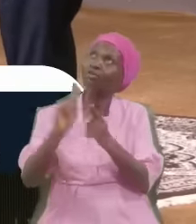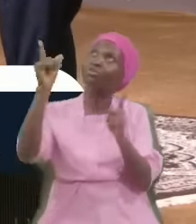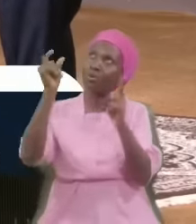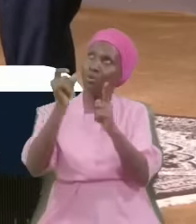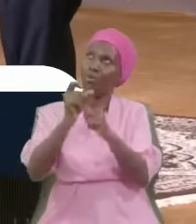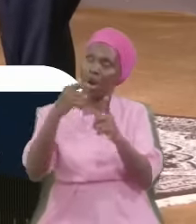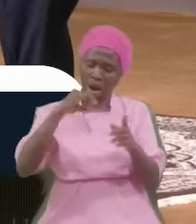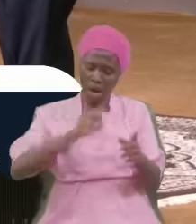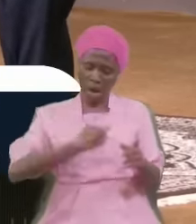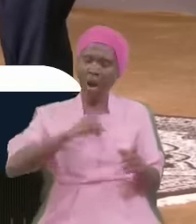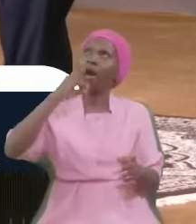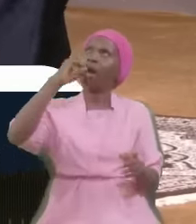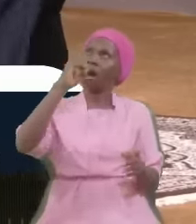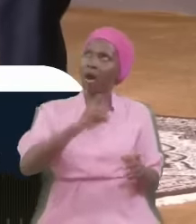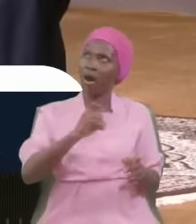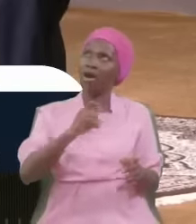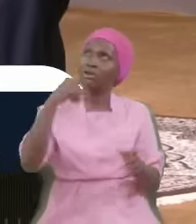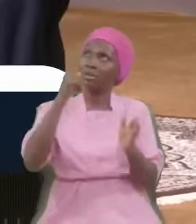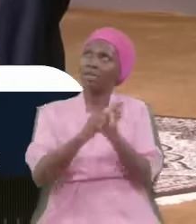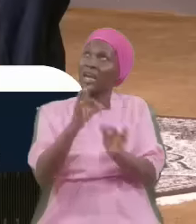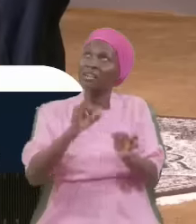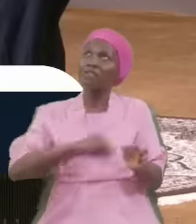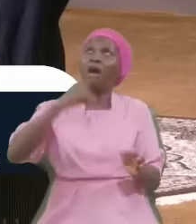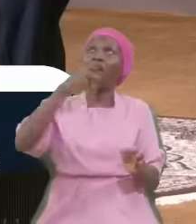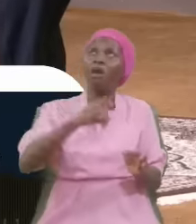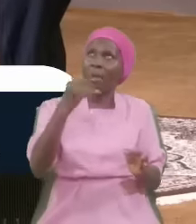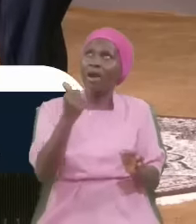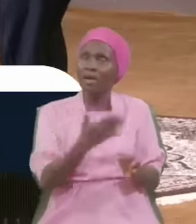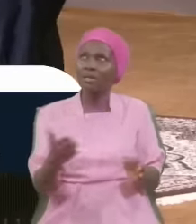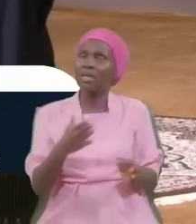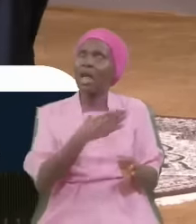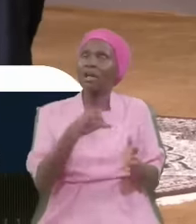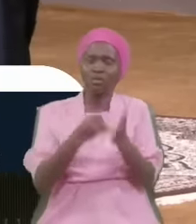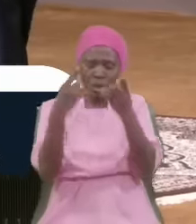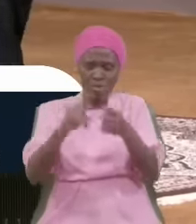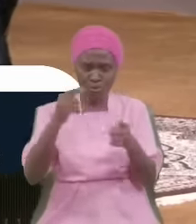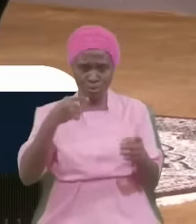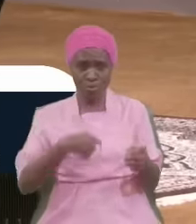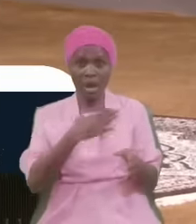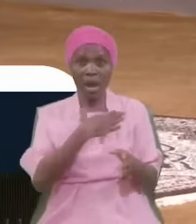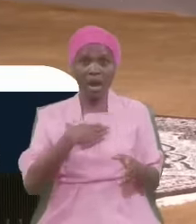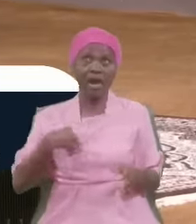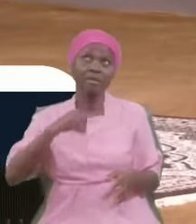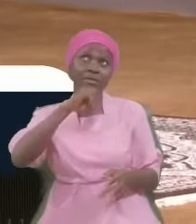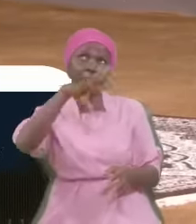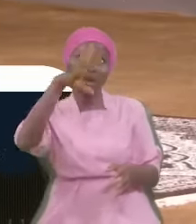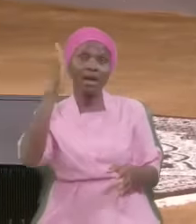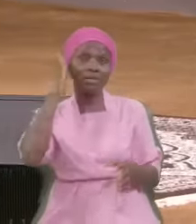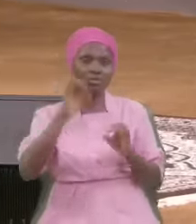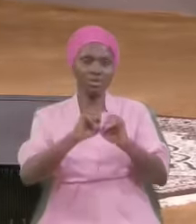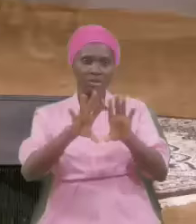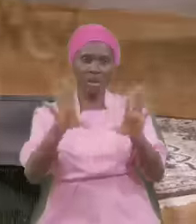be established unto thee, and the light shall shine upon thy